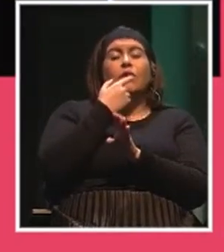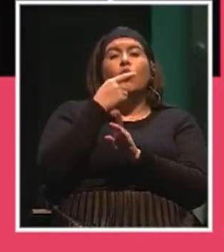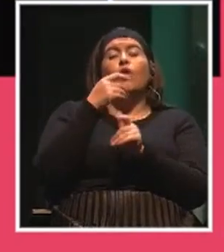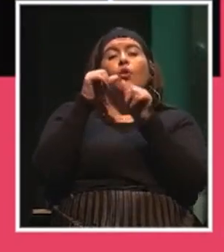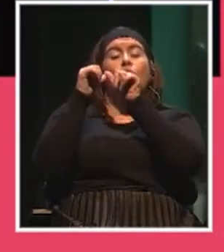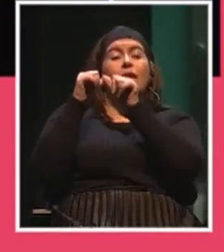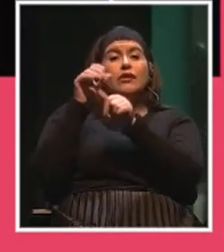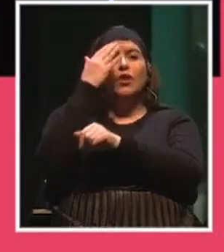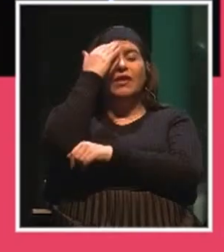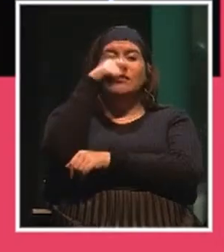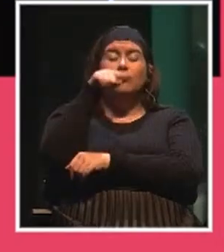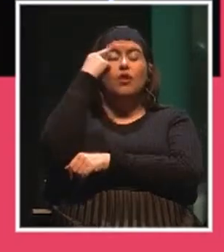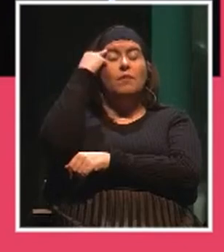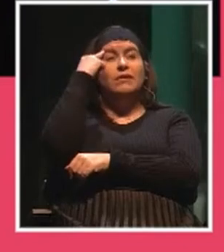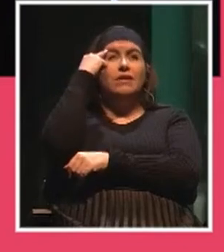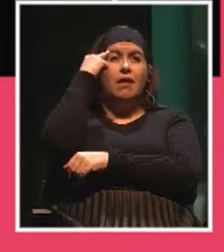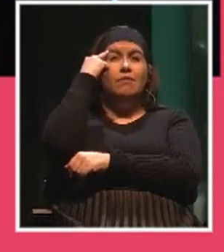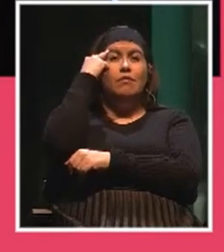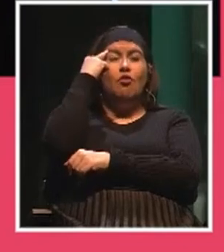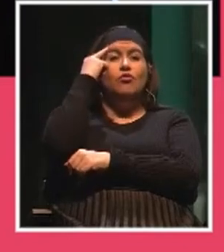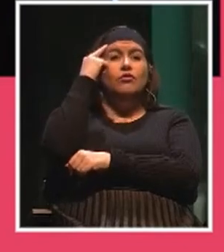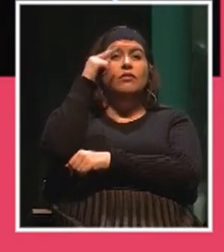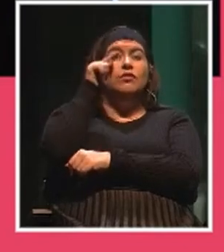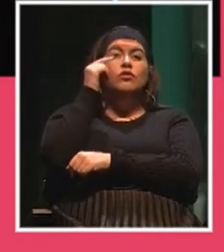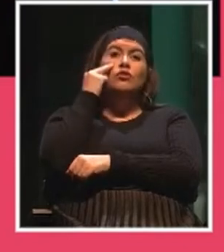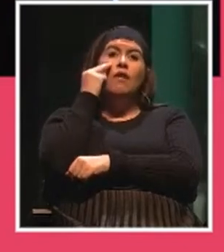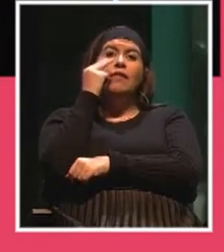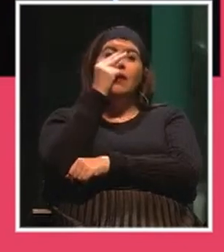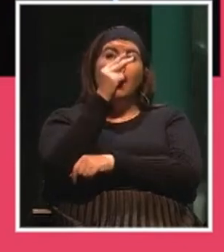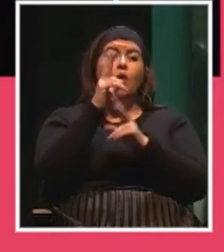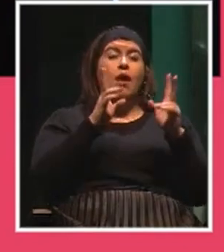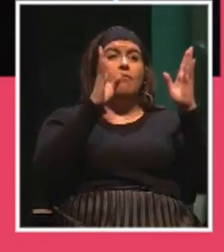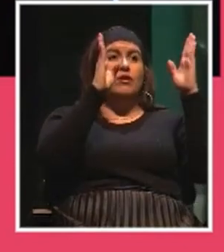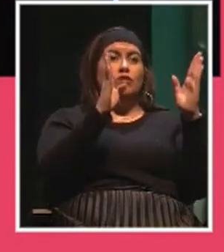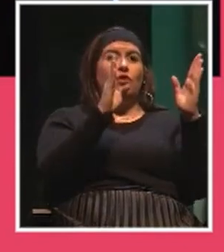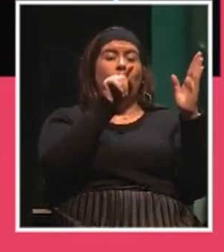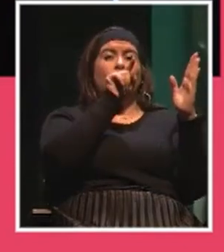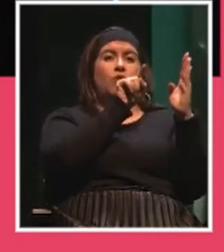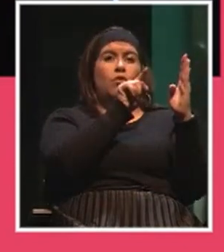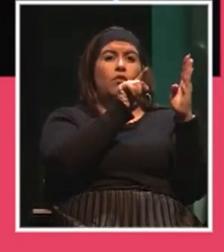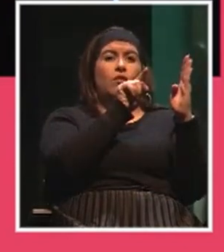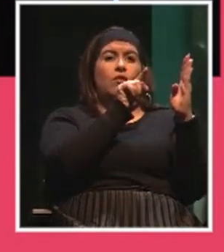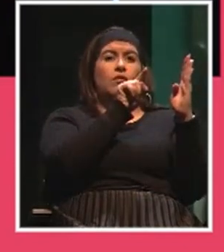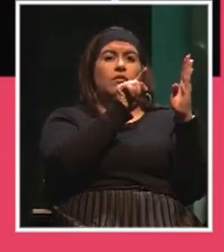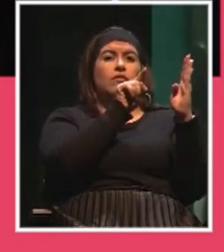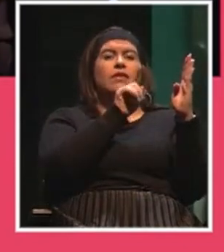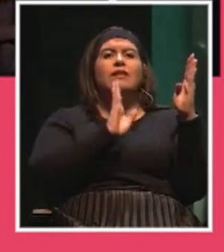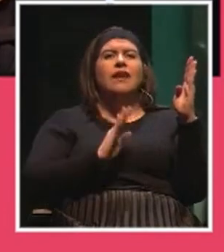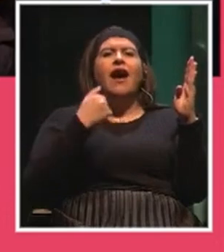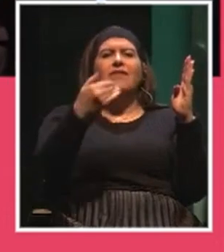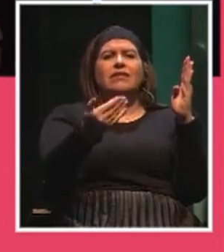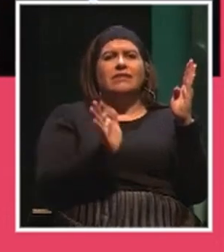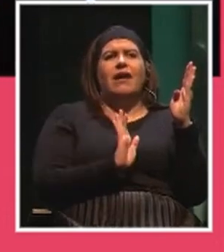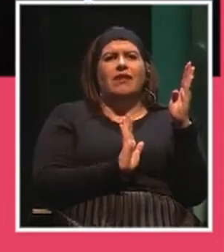days, once these episodes air, all hell breaks loose on social media. People go crazy. And